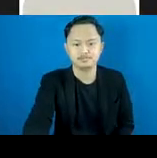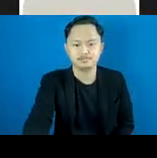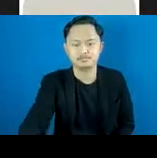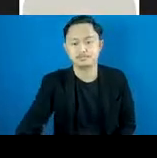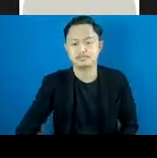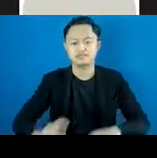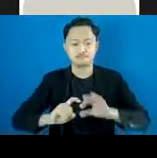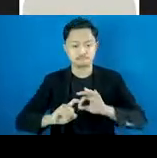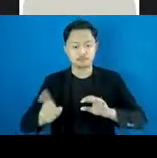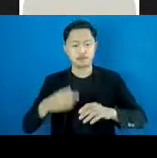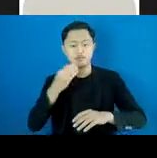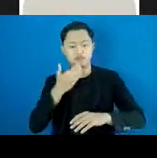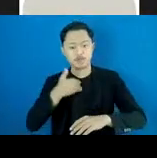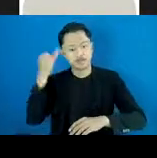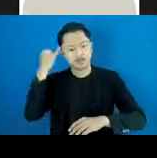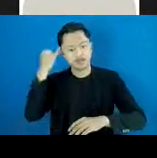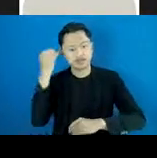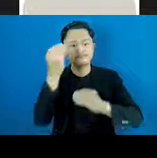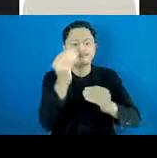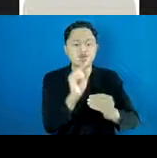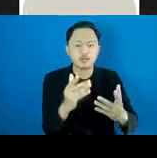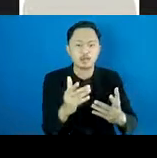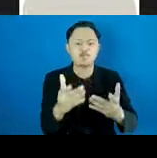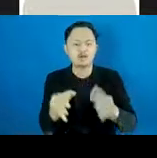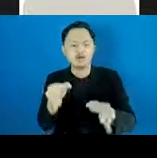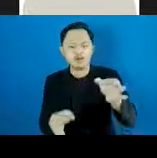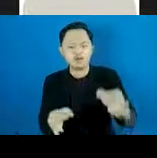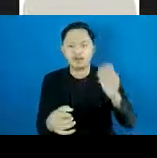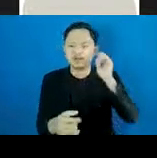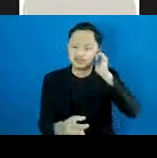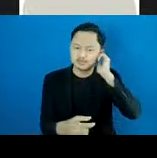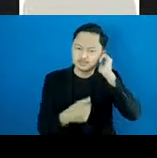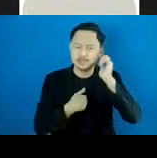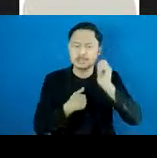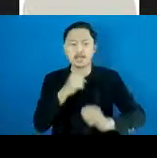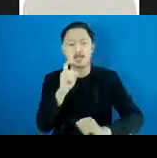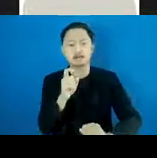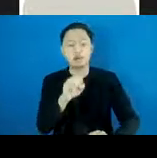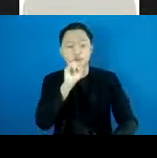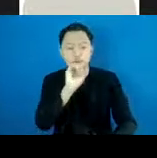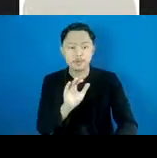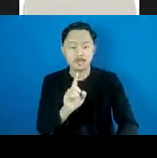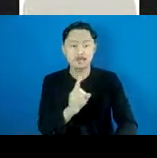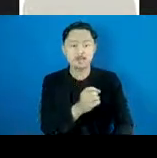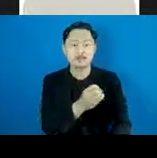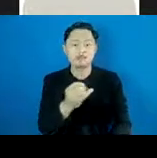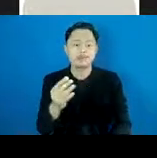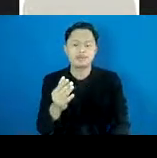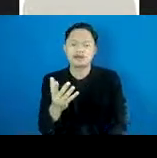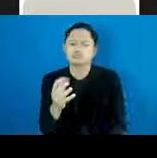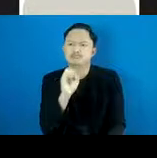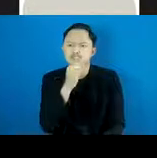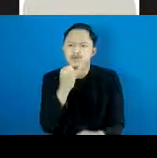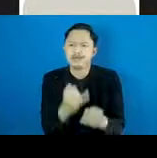be adopted for other cities also. Of course, I must mention that there is no final decision has been taken on this